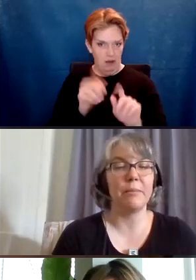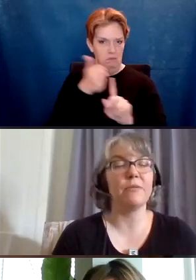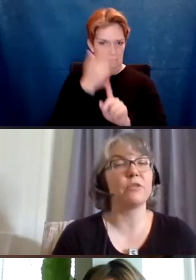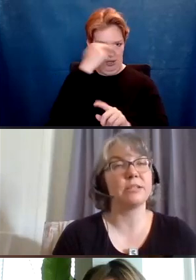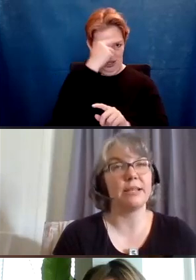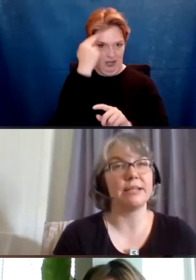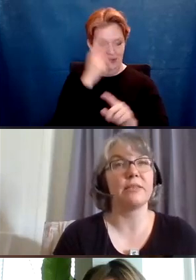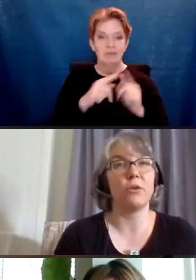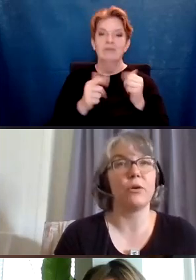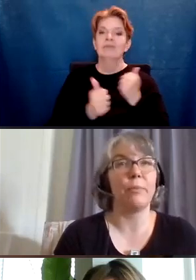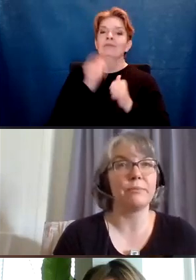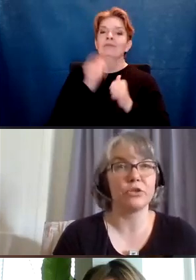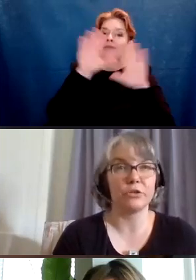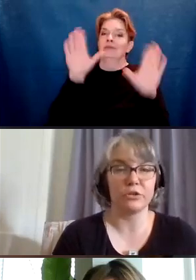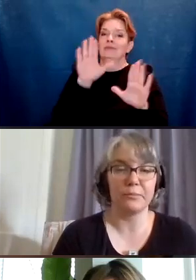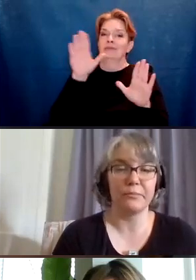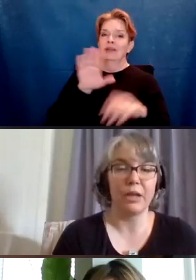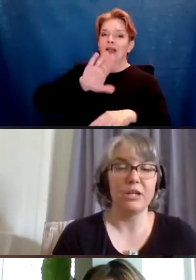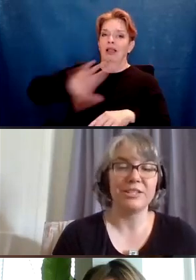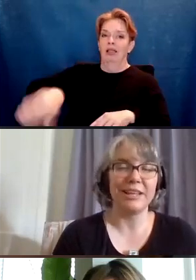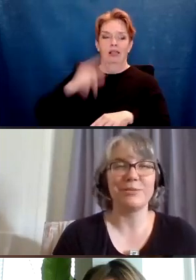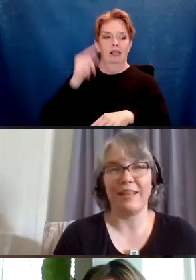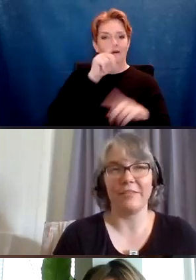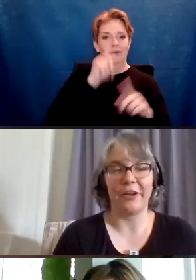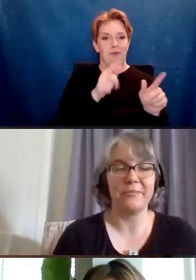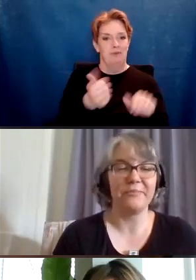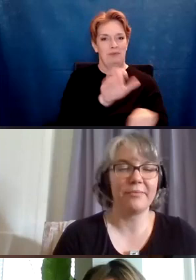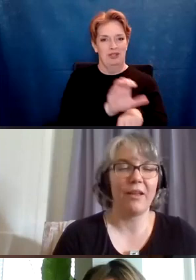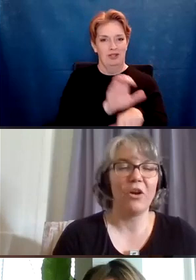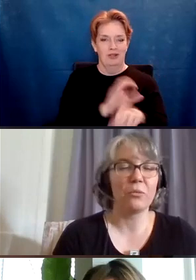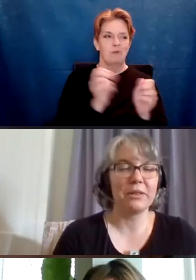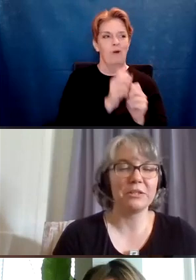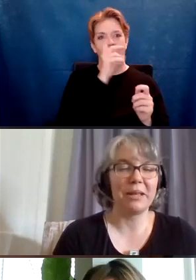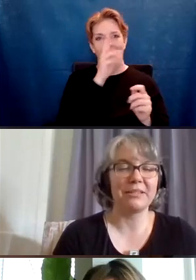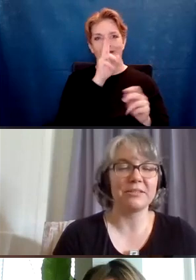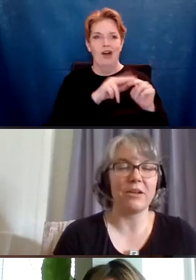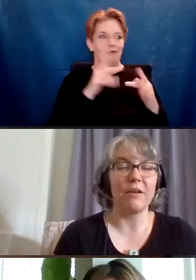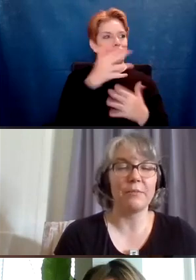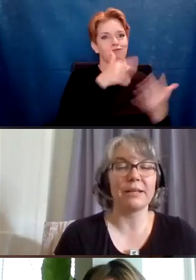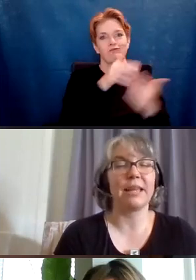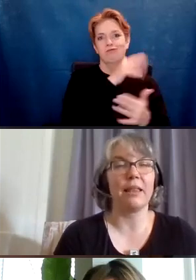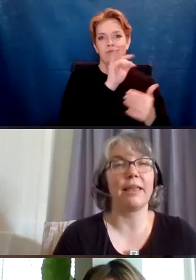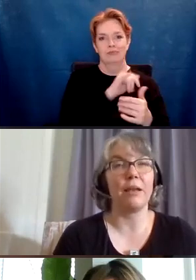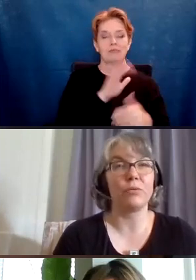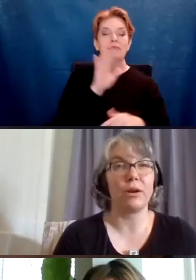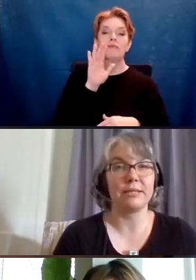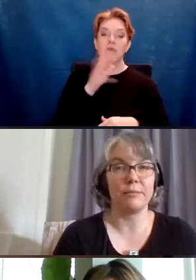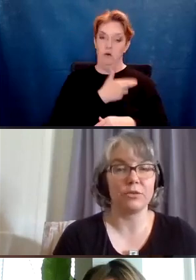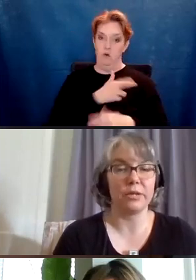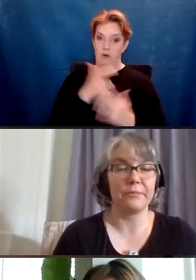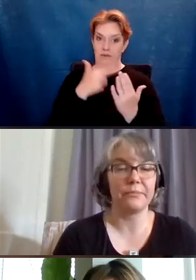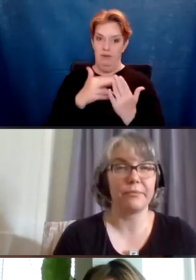but spent many of her Sundays at the local Baptist church. She said it was livelier. Her religious paintings often mixed Catholic and